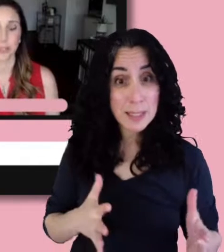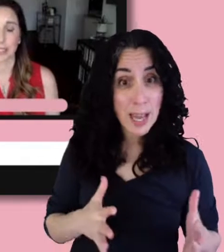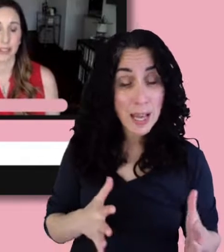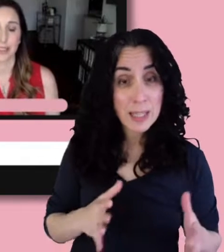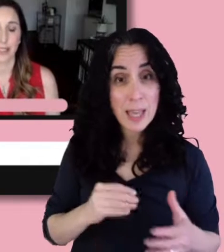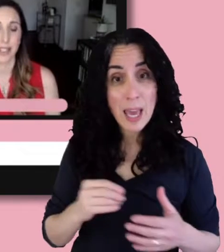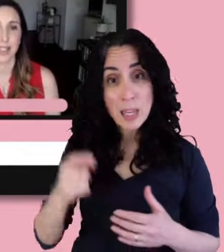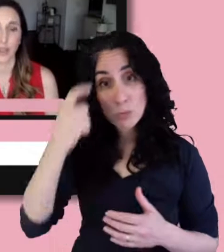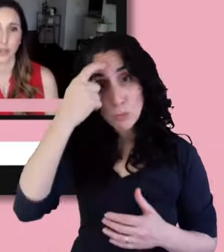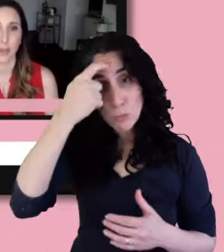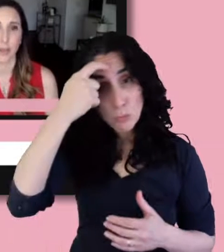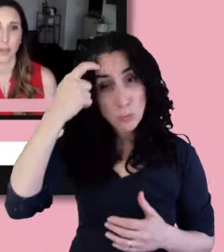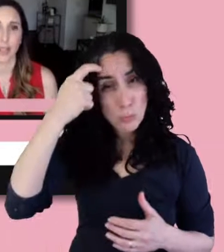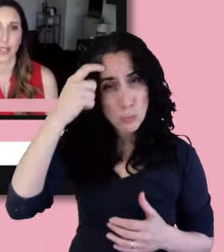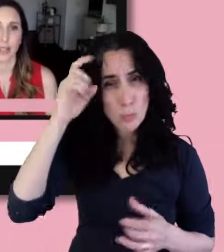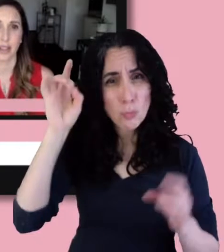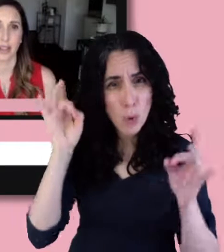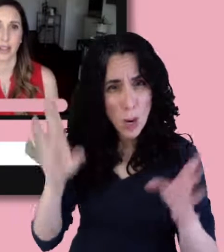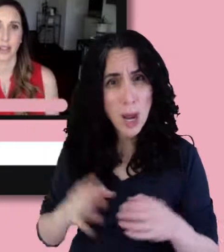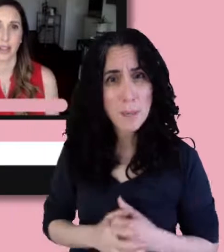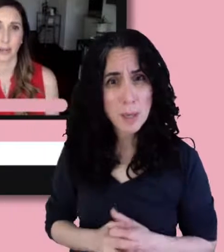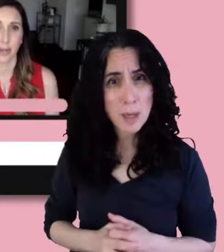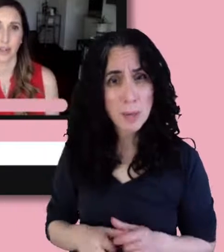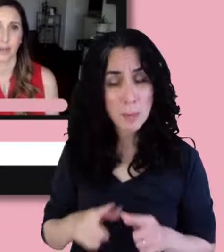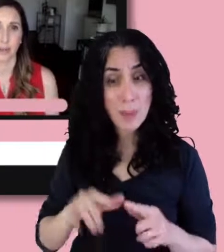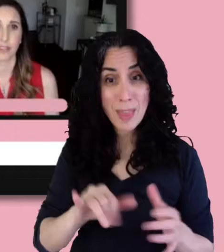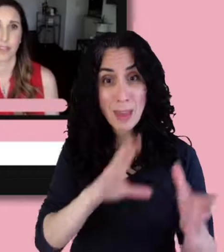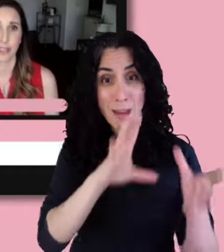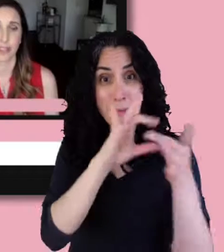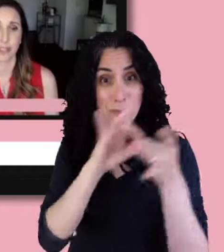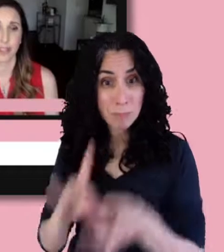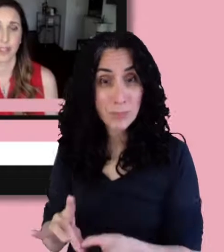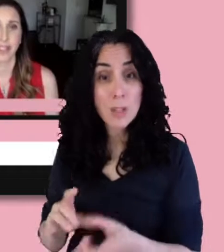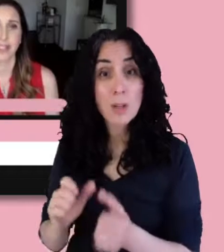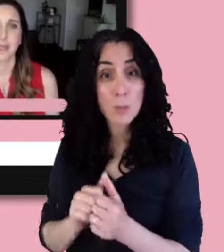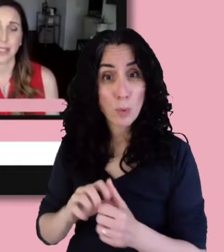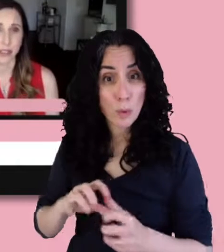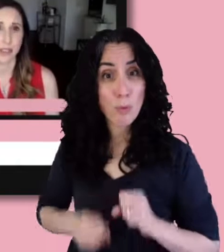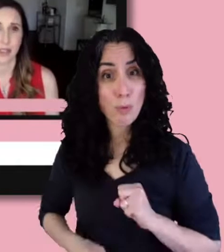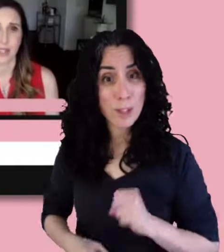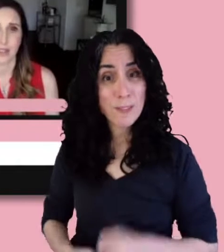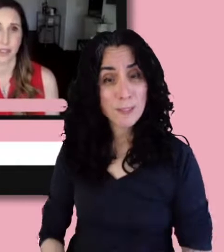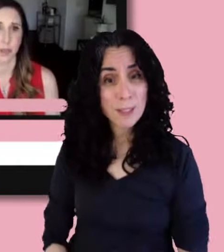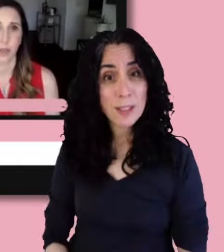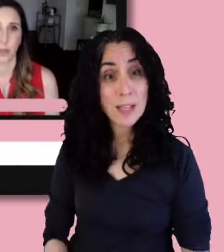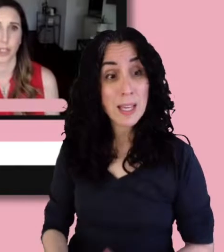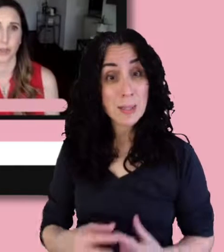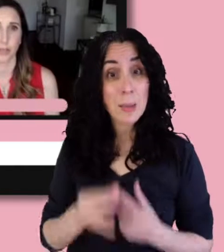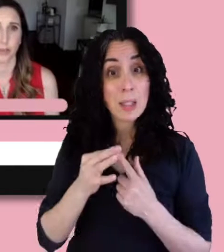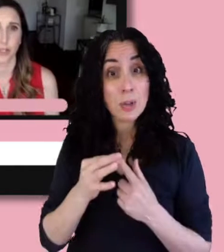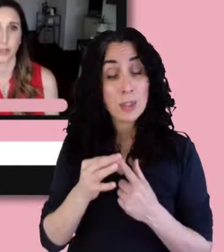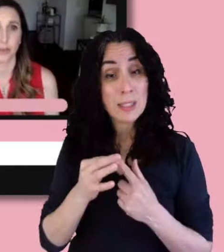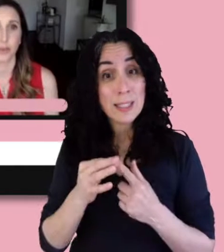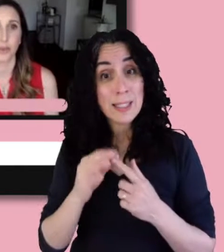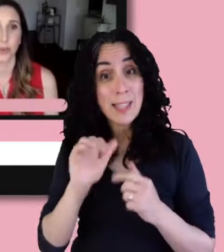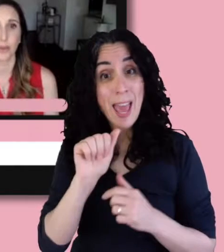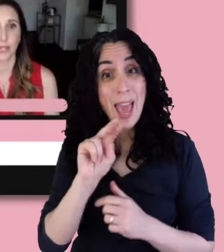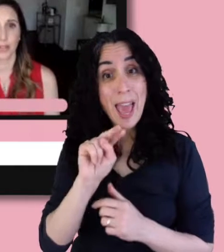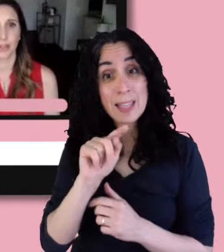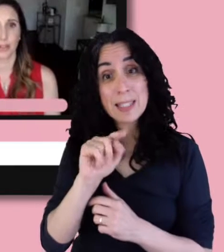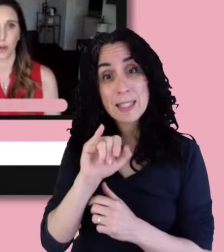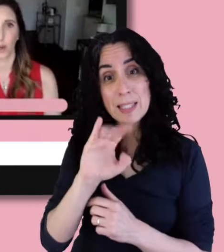but anxiety and trauma, but that is also a big part of grieving this. And especially the anticipatory grief, because when you